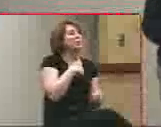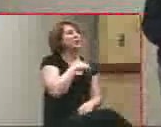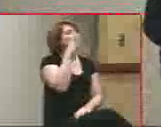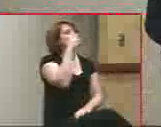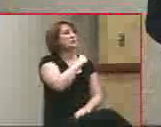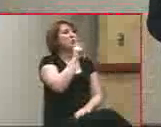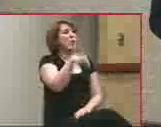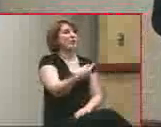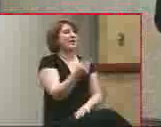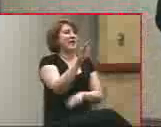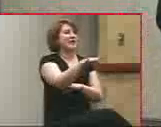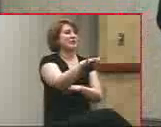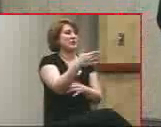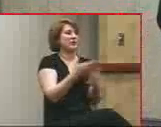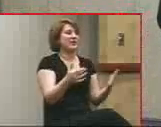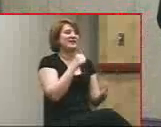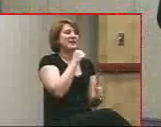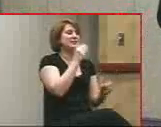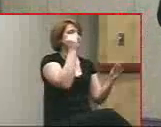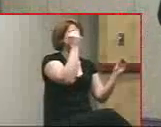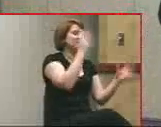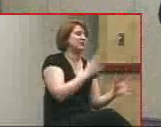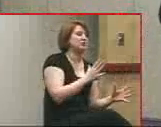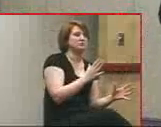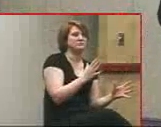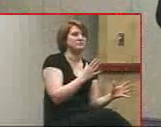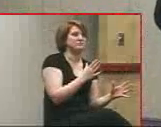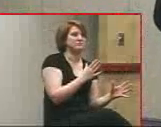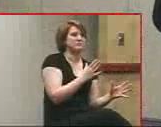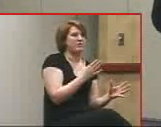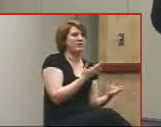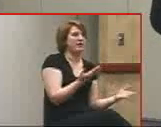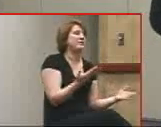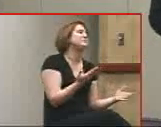just an afternoon thing, not a teacher-teacher thing.